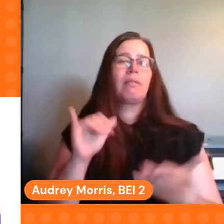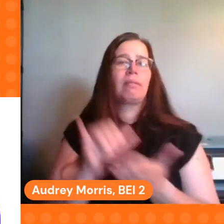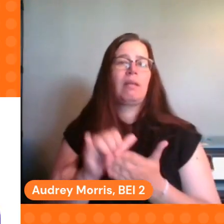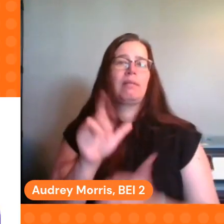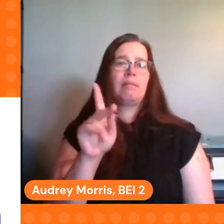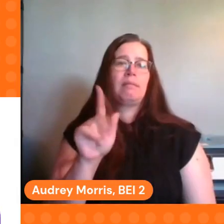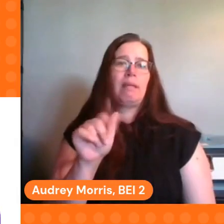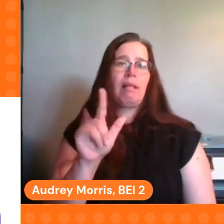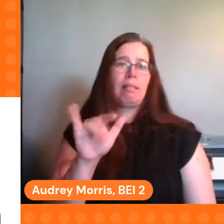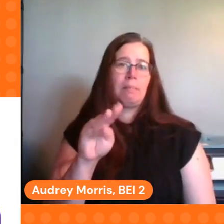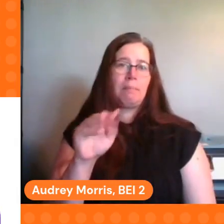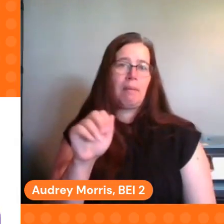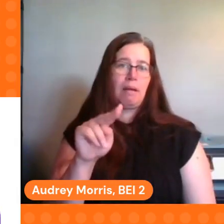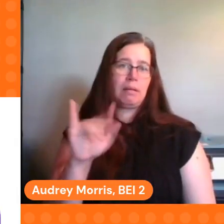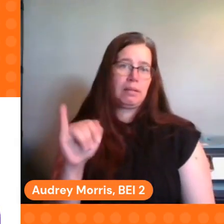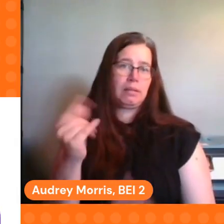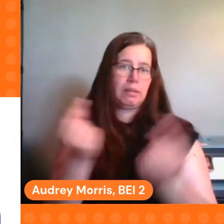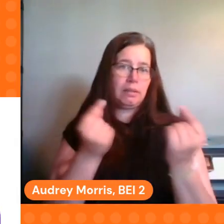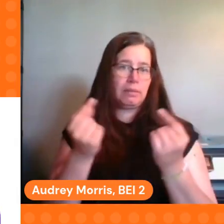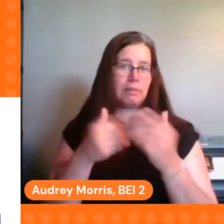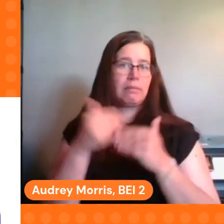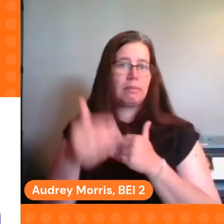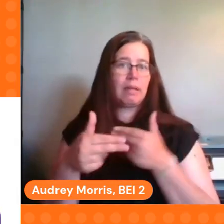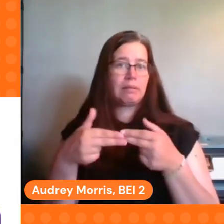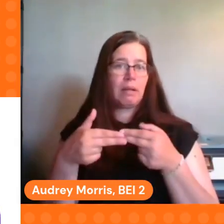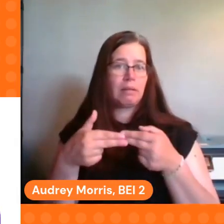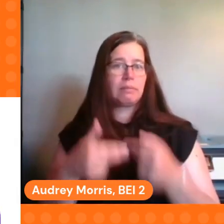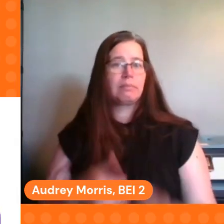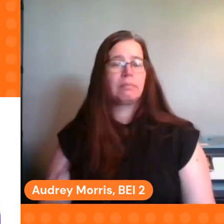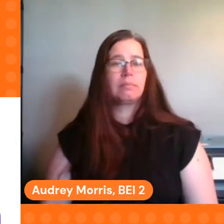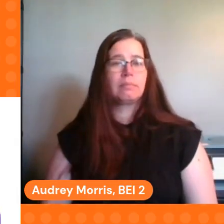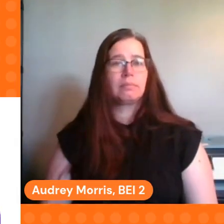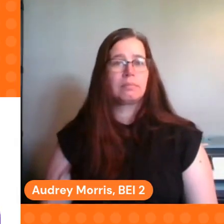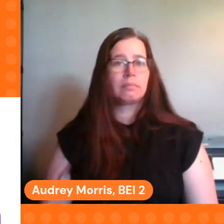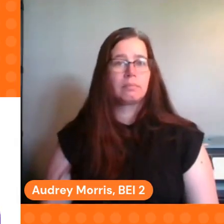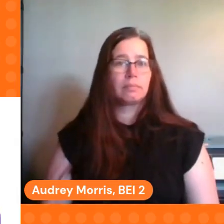does. To the next slide.